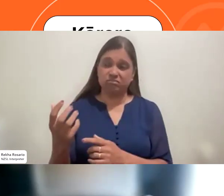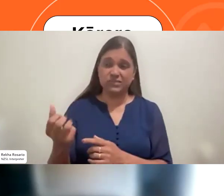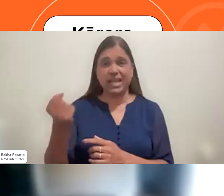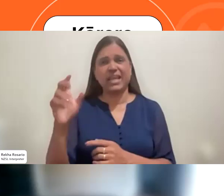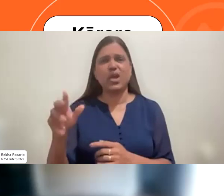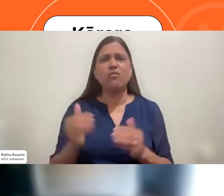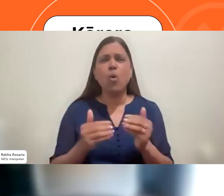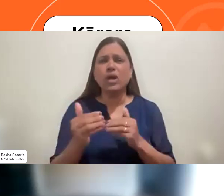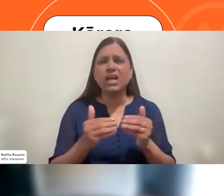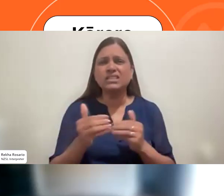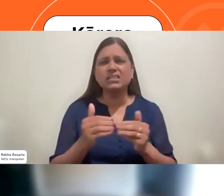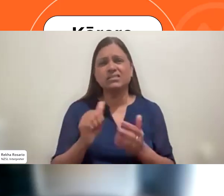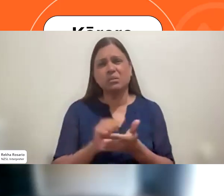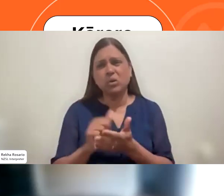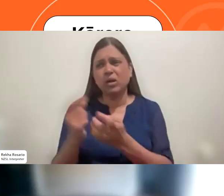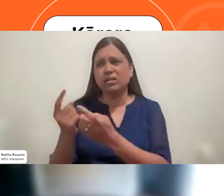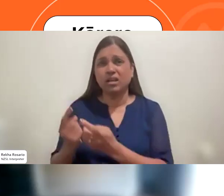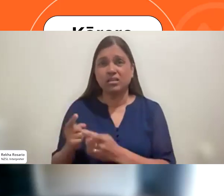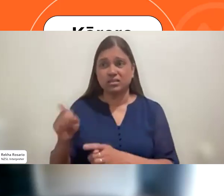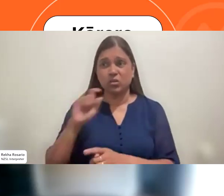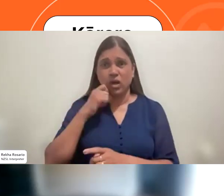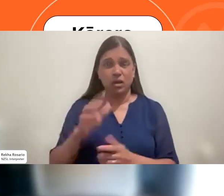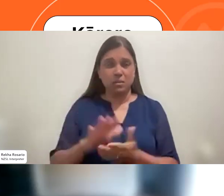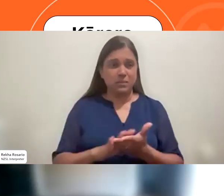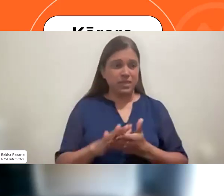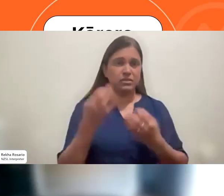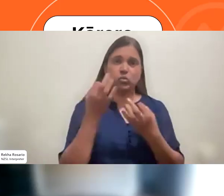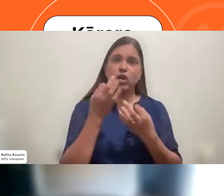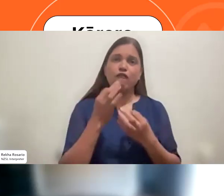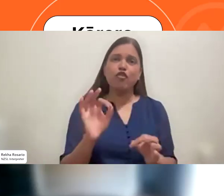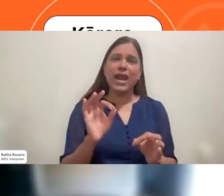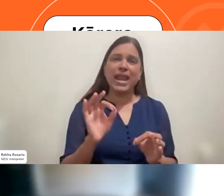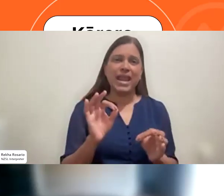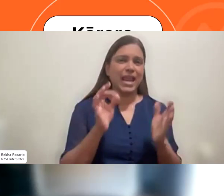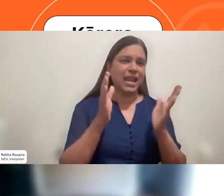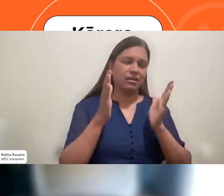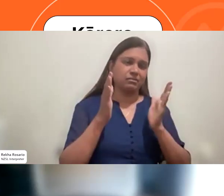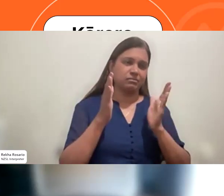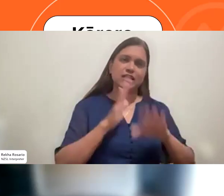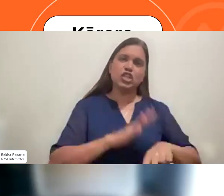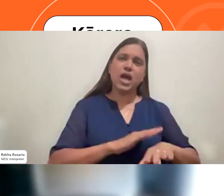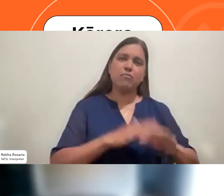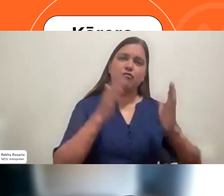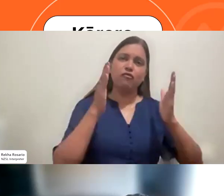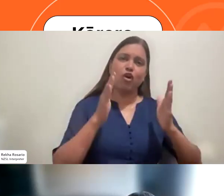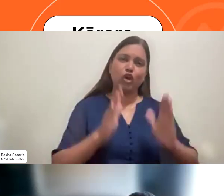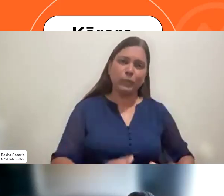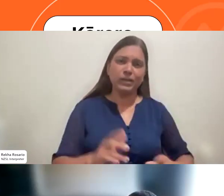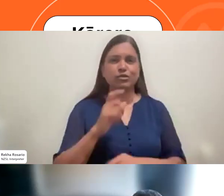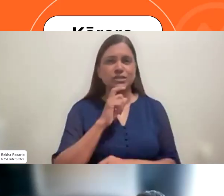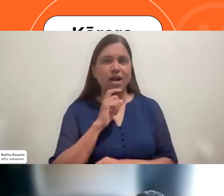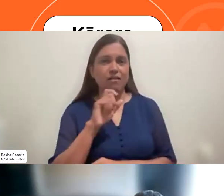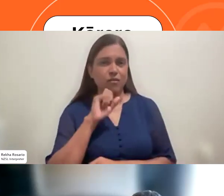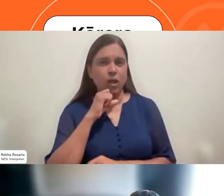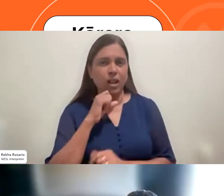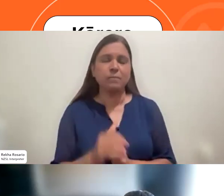So that's going to free up a huge amount of work and free up a huge amount of time for our staff, and